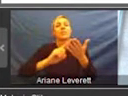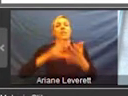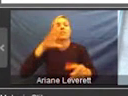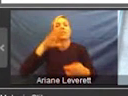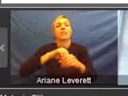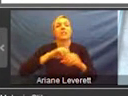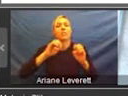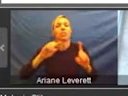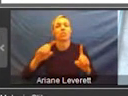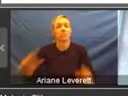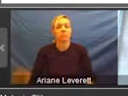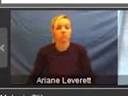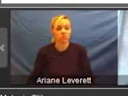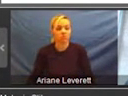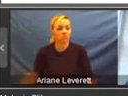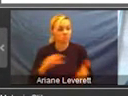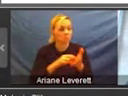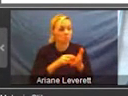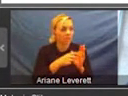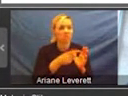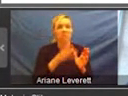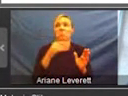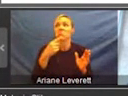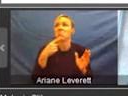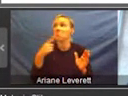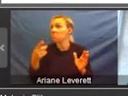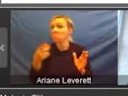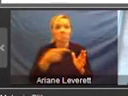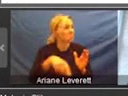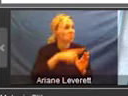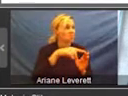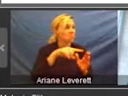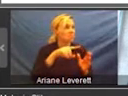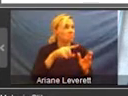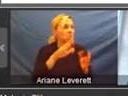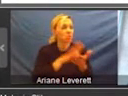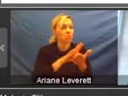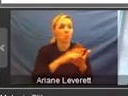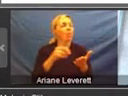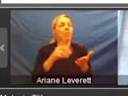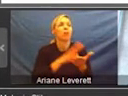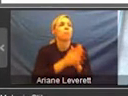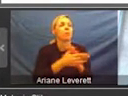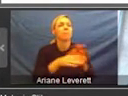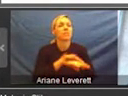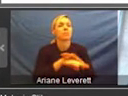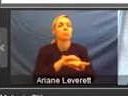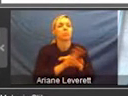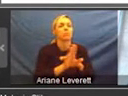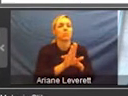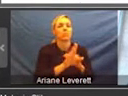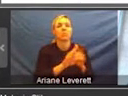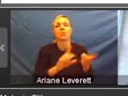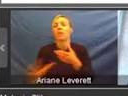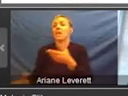limited notion of accessibility to embrace a concept of inclusion that addresses the individual needs of all